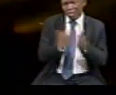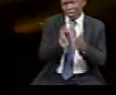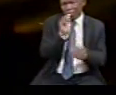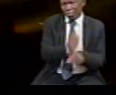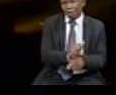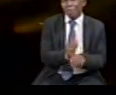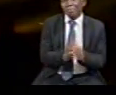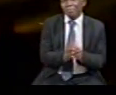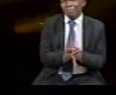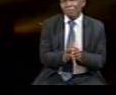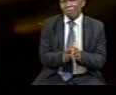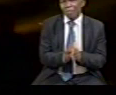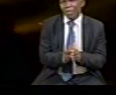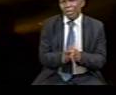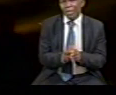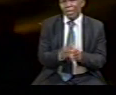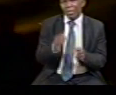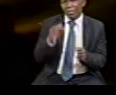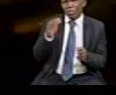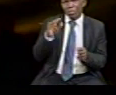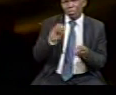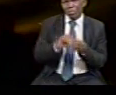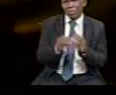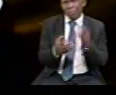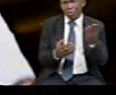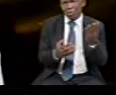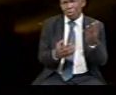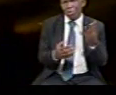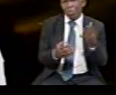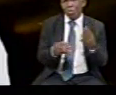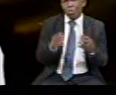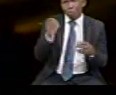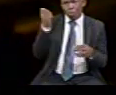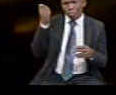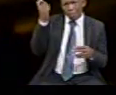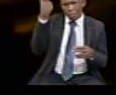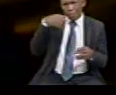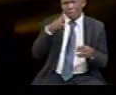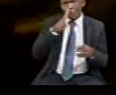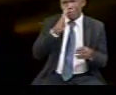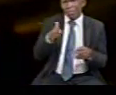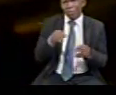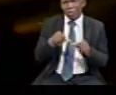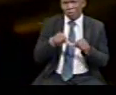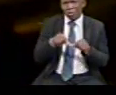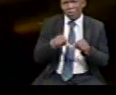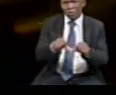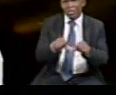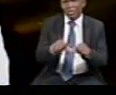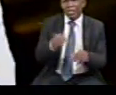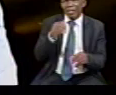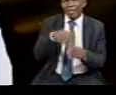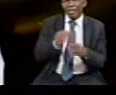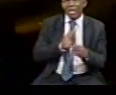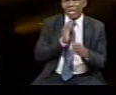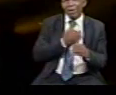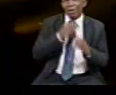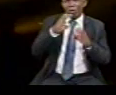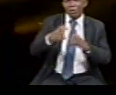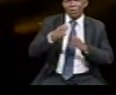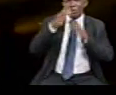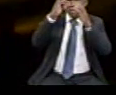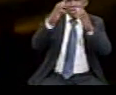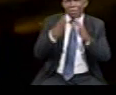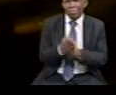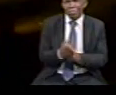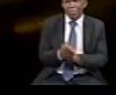number, another thing you must do is that you must be current in your separation. Love not the world, neither the things that are in the world.